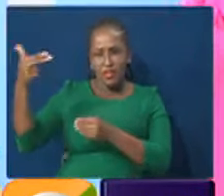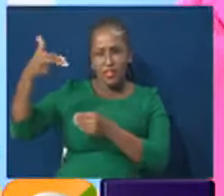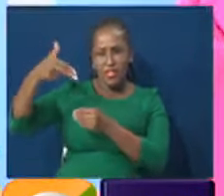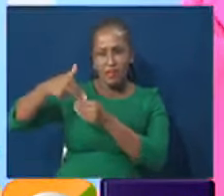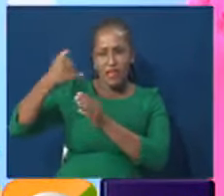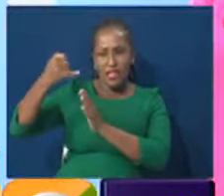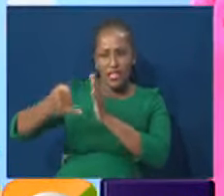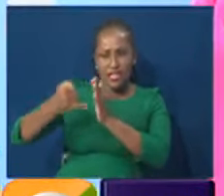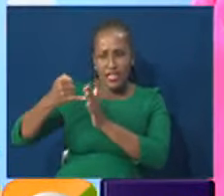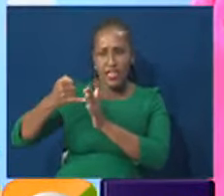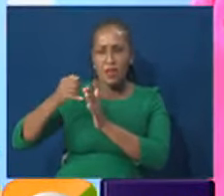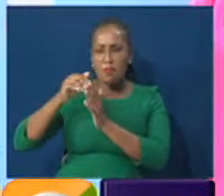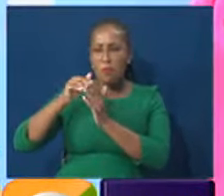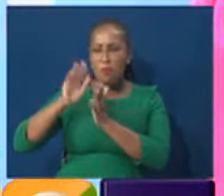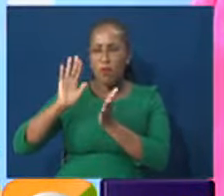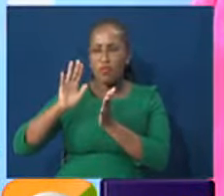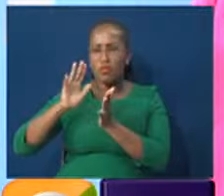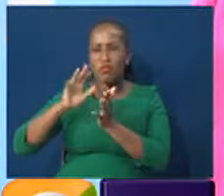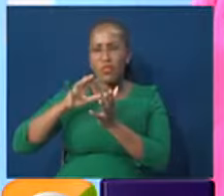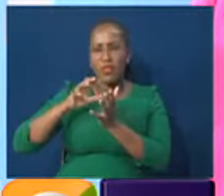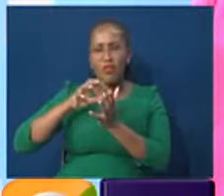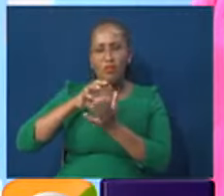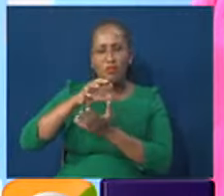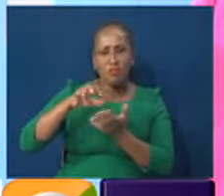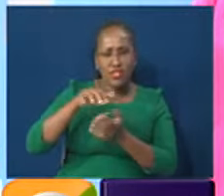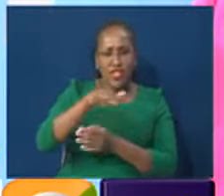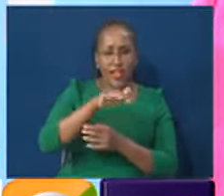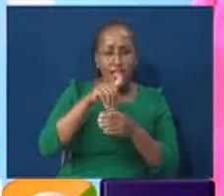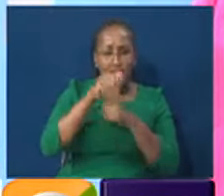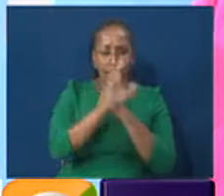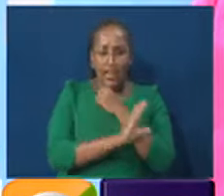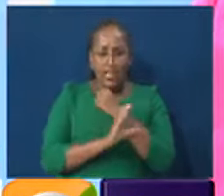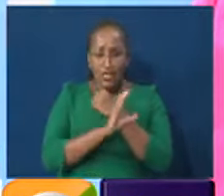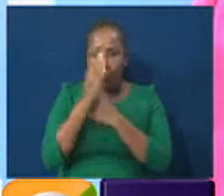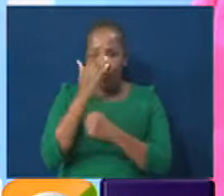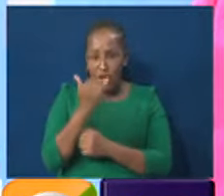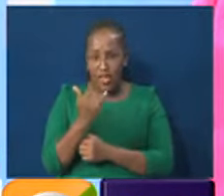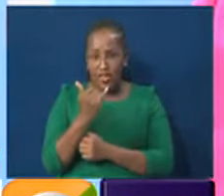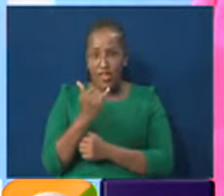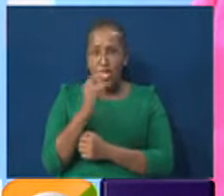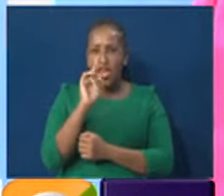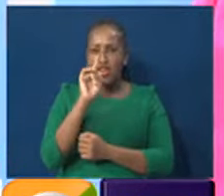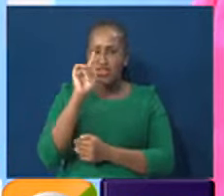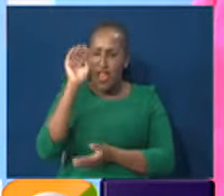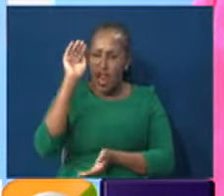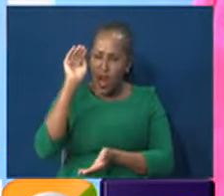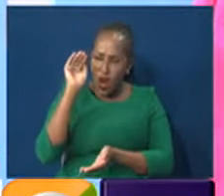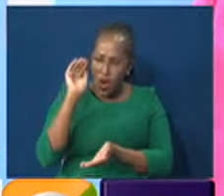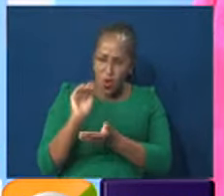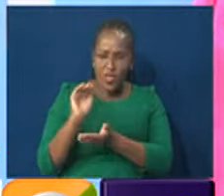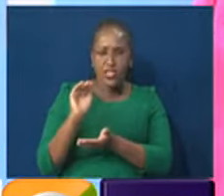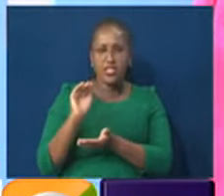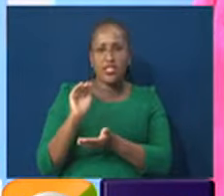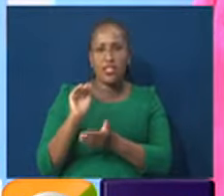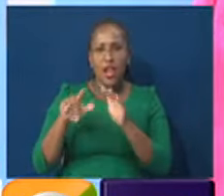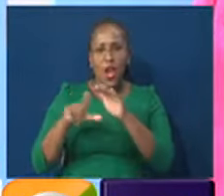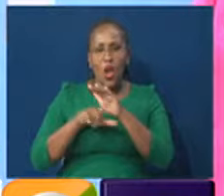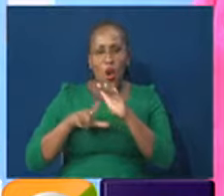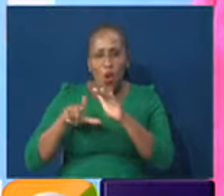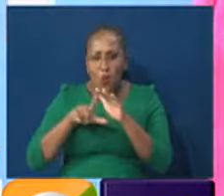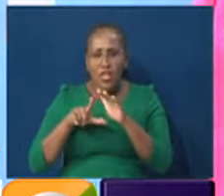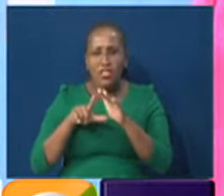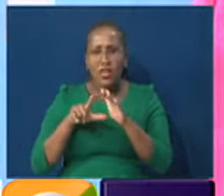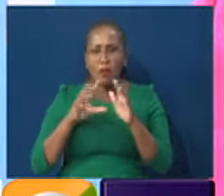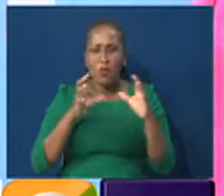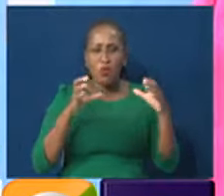most misconceived industry in this country. Because one, it is the lowest hanging fruit when it comes to economic discussions.